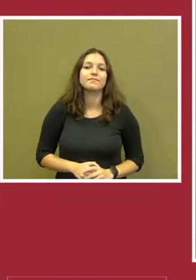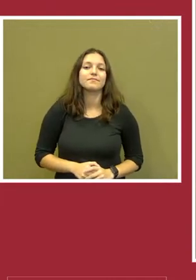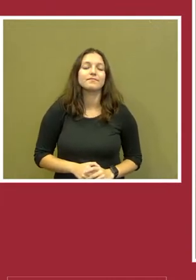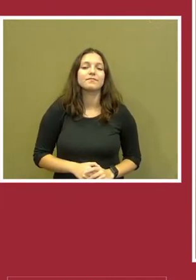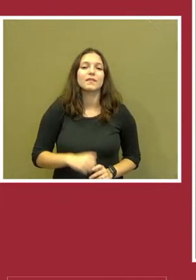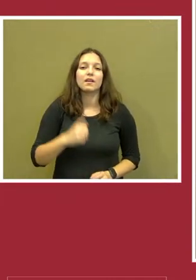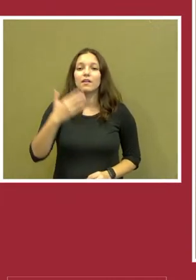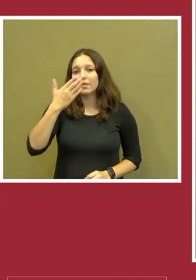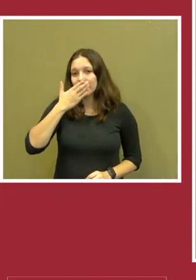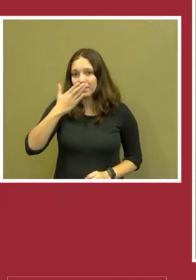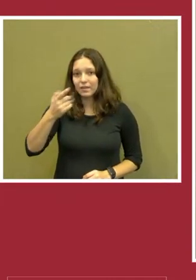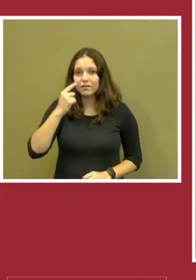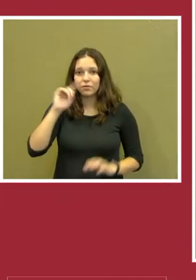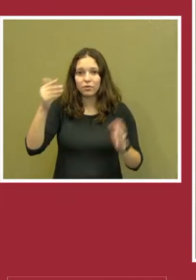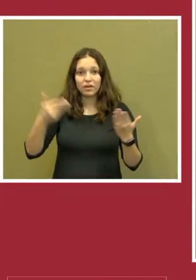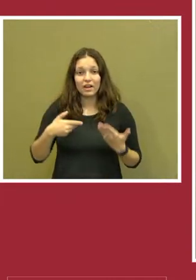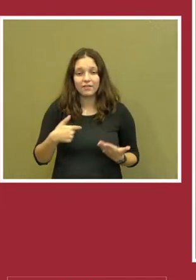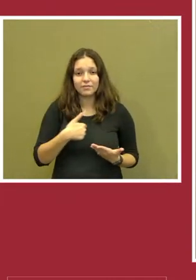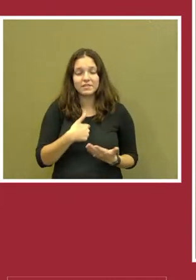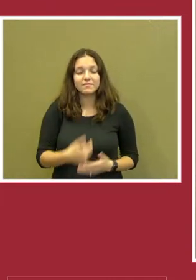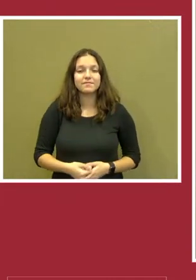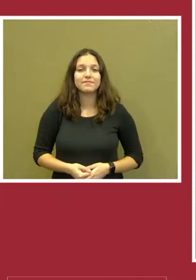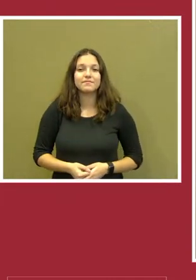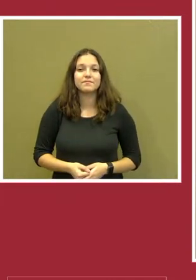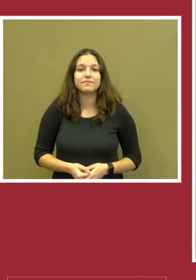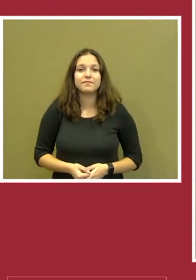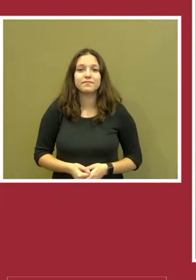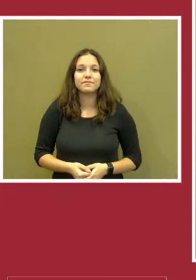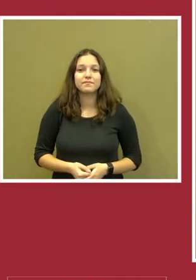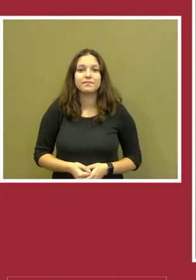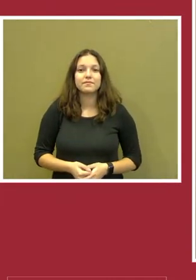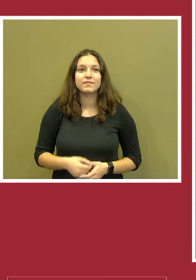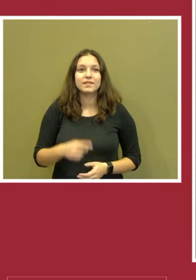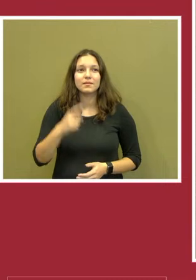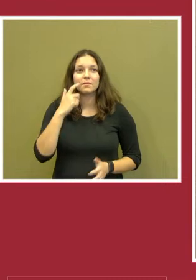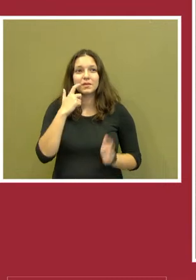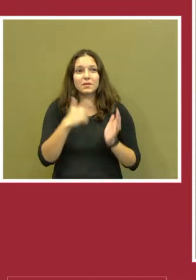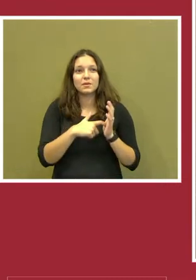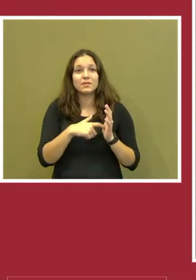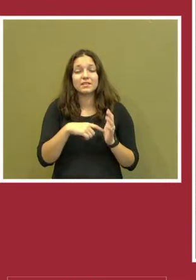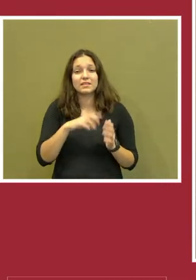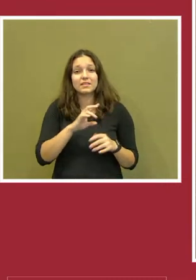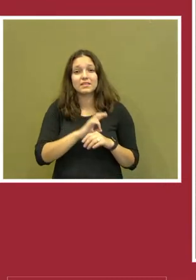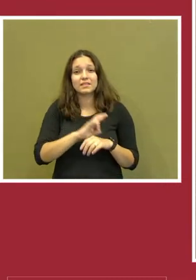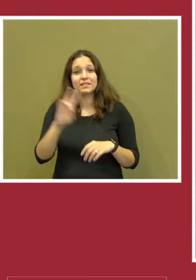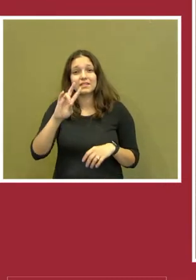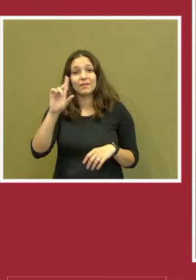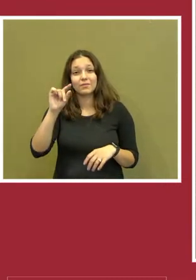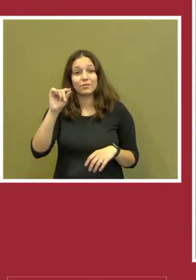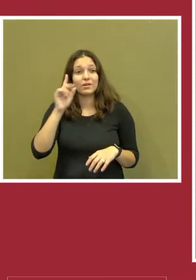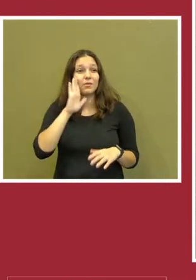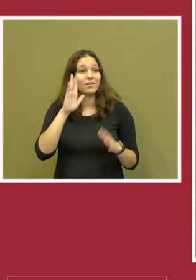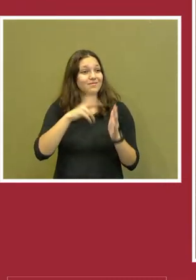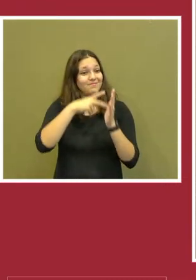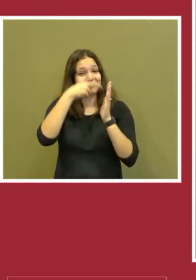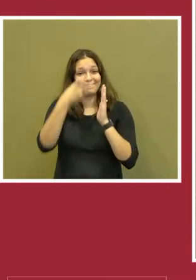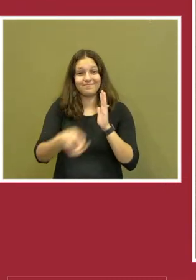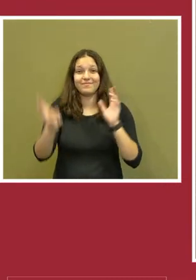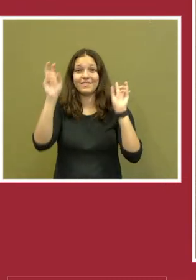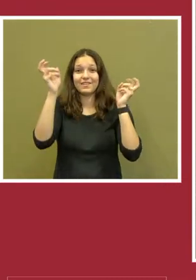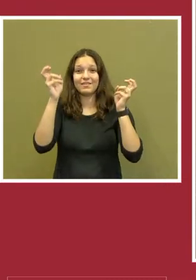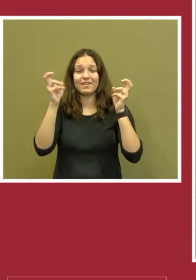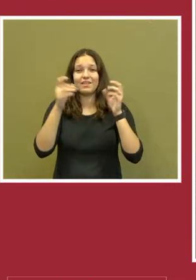All right, thank you for having me. I'm just looking and noticing it's 7:20 and we're gonna jump into a topic about